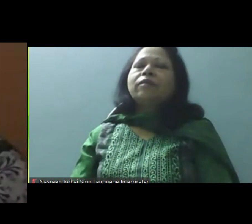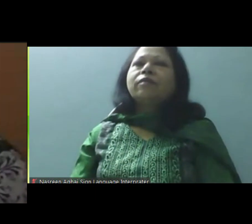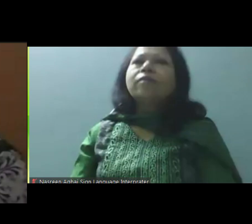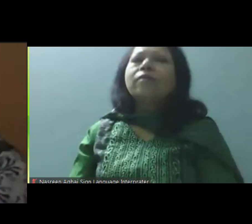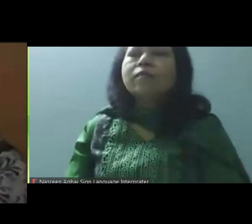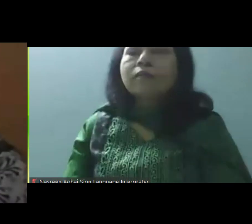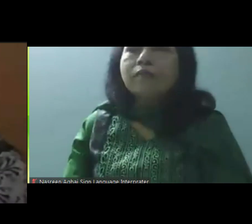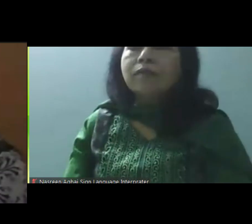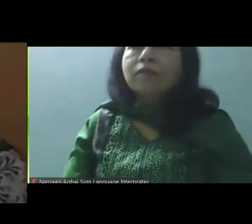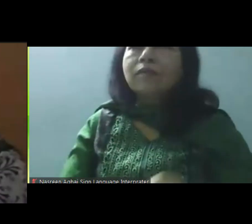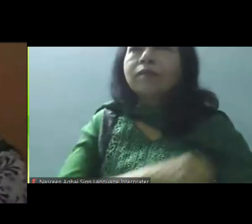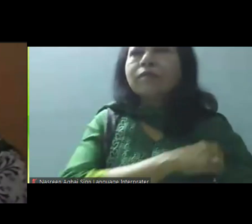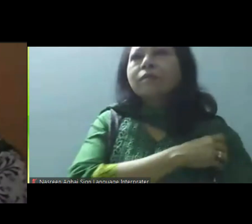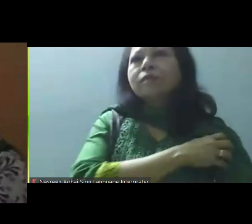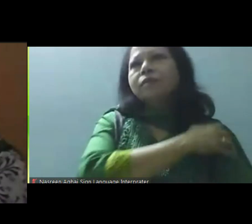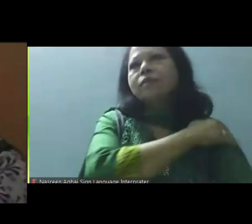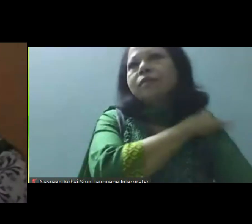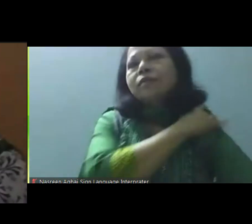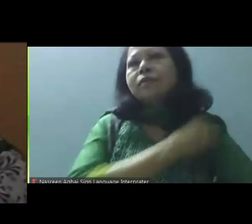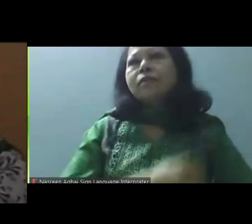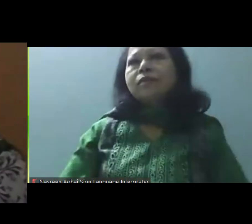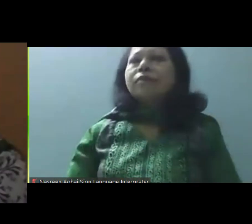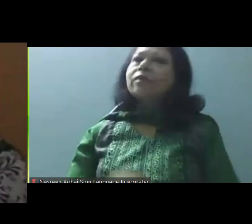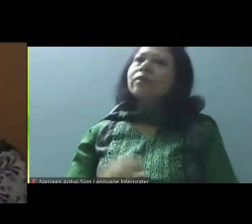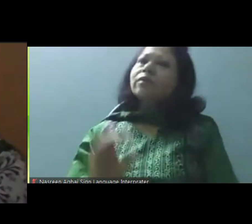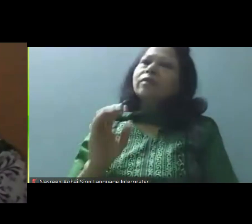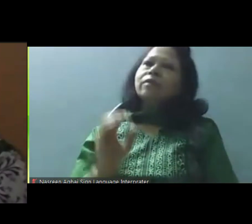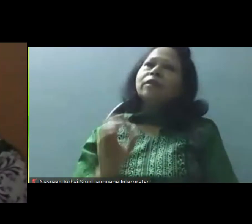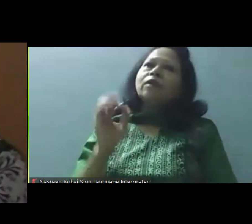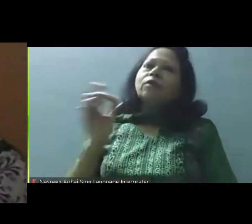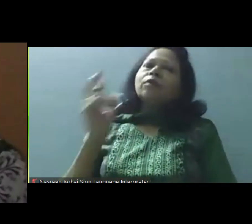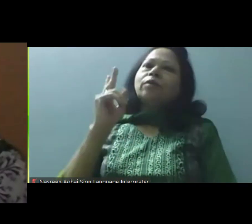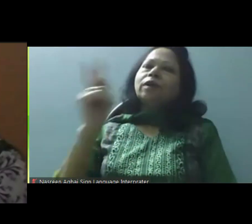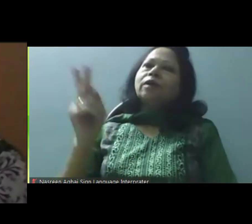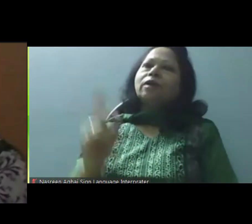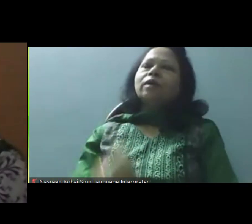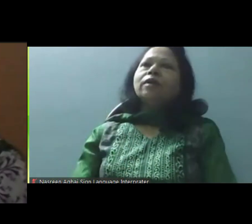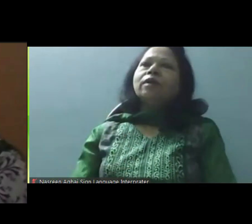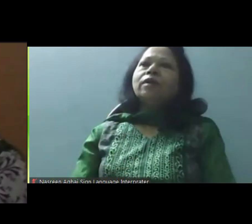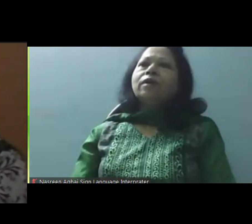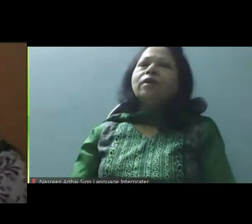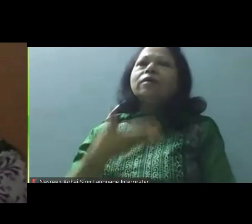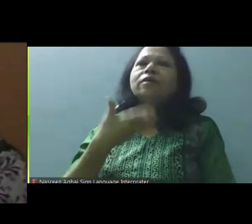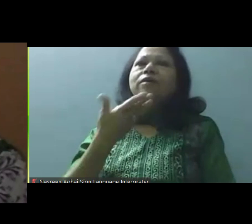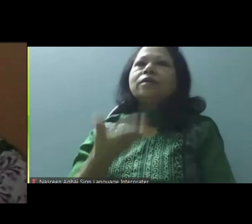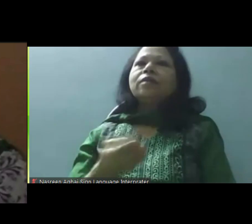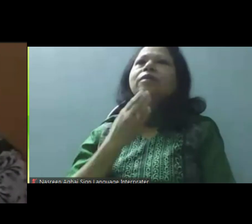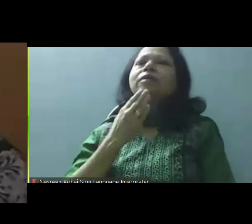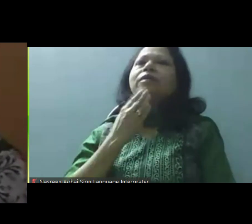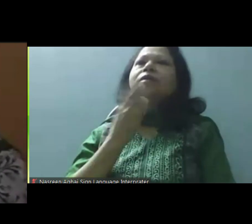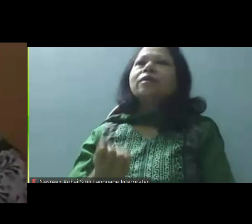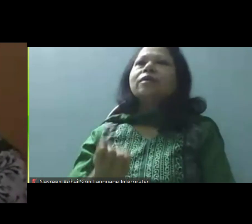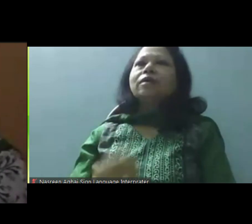okay. That's I think it's okay. And I say thanks to